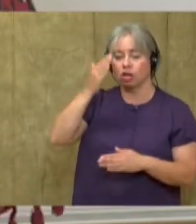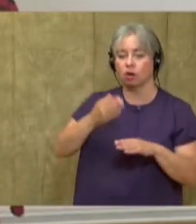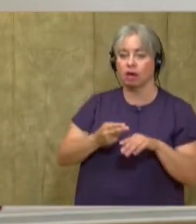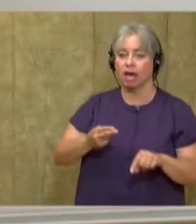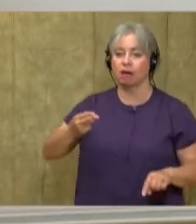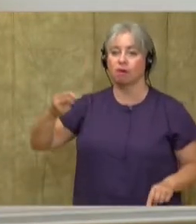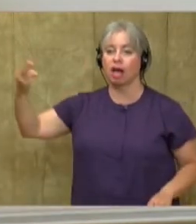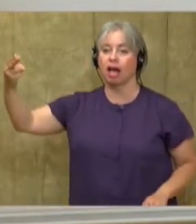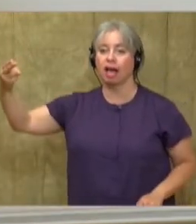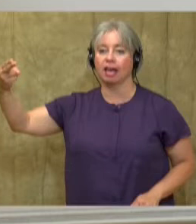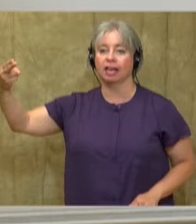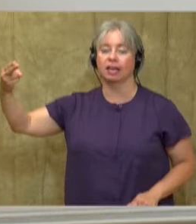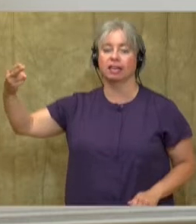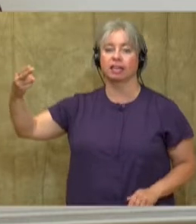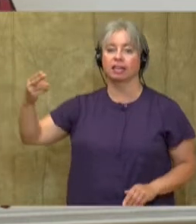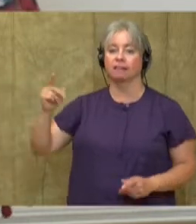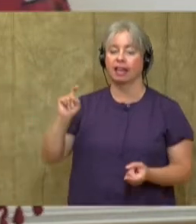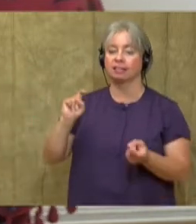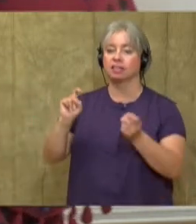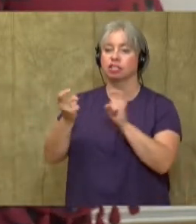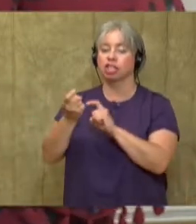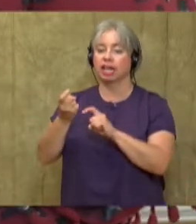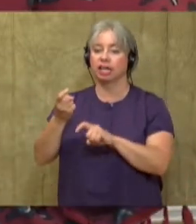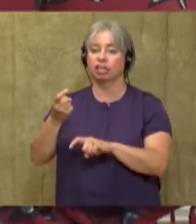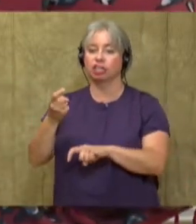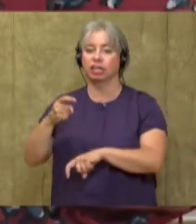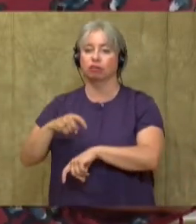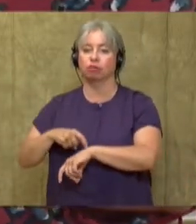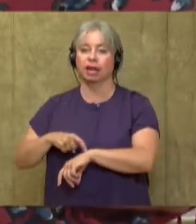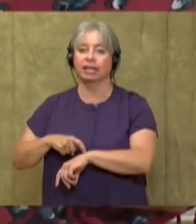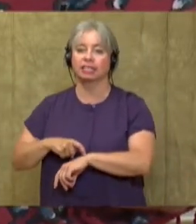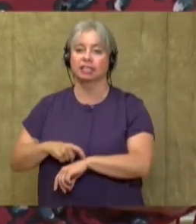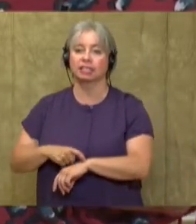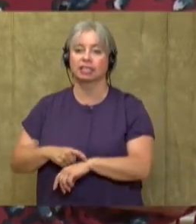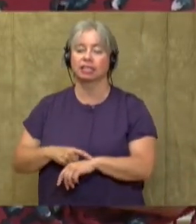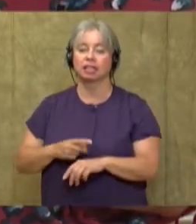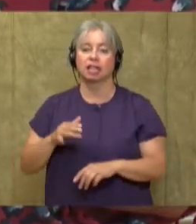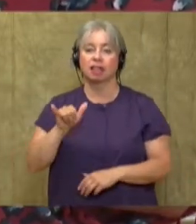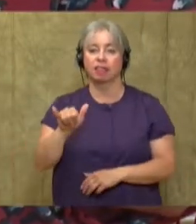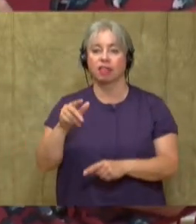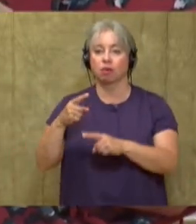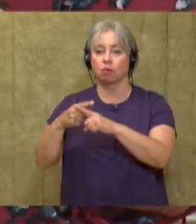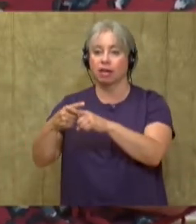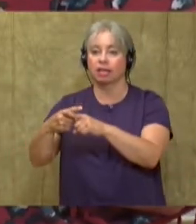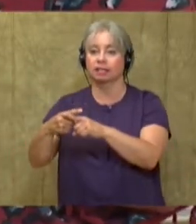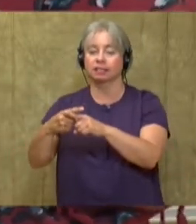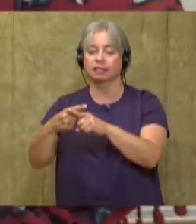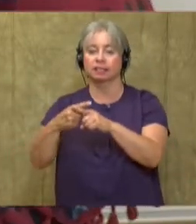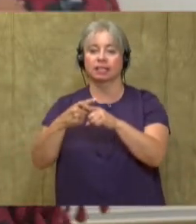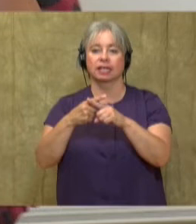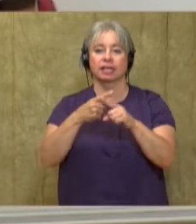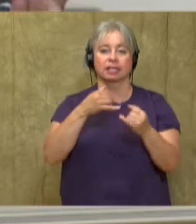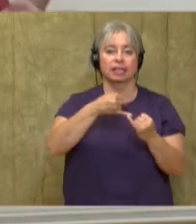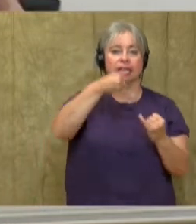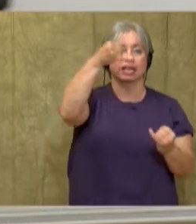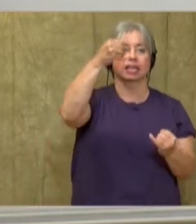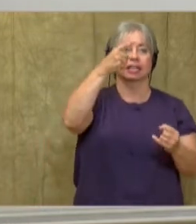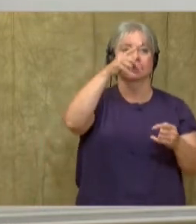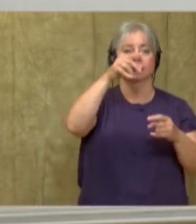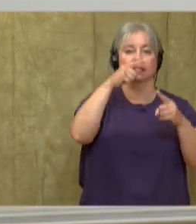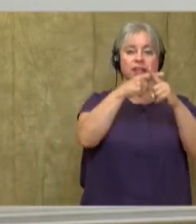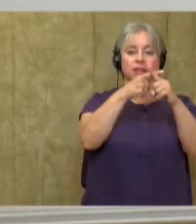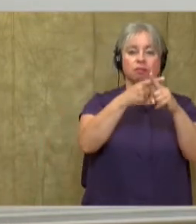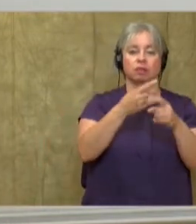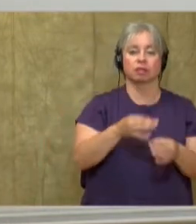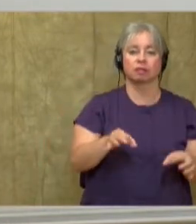is. And that's the changing rate. And then the y-intercept is where the line intersects the y-axis. It's the initial value,